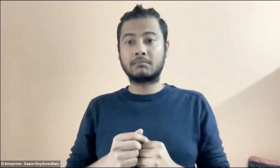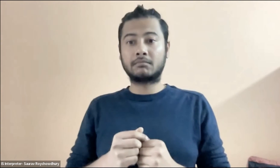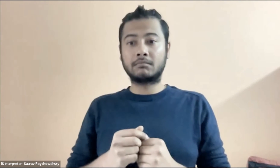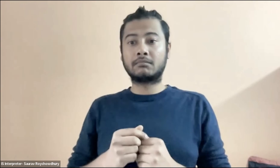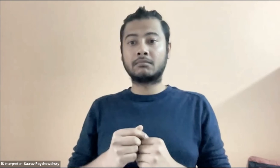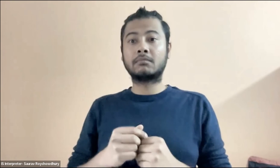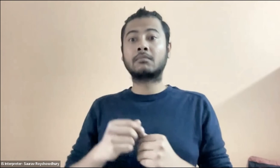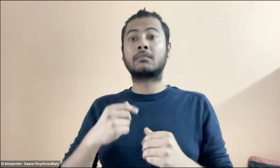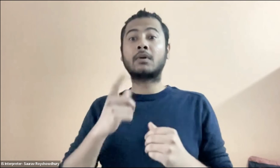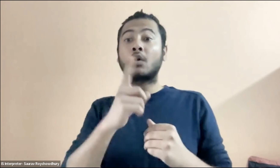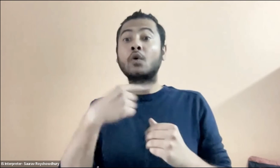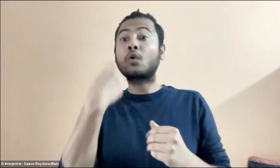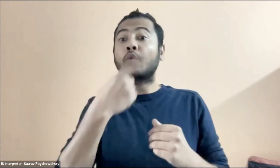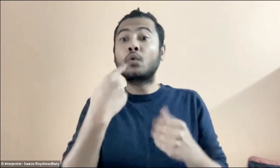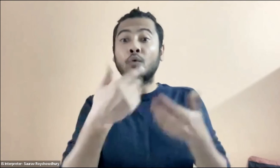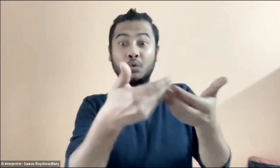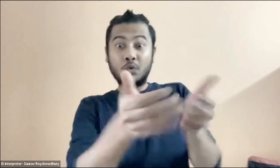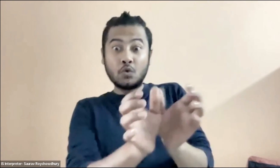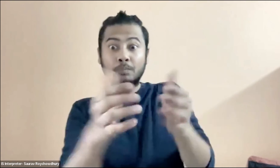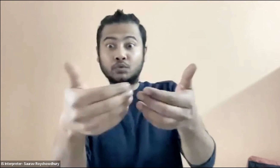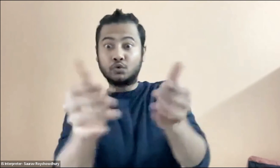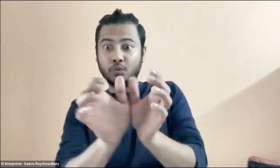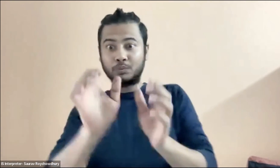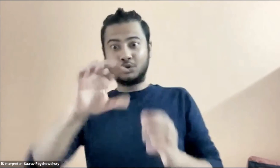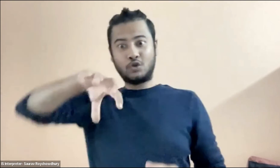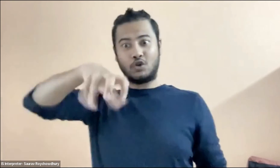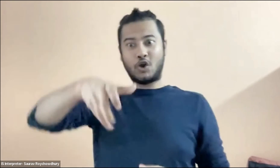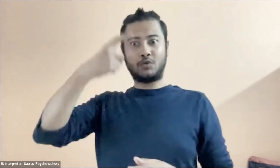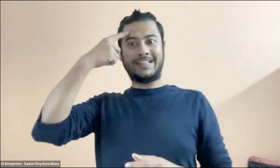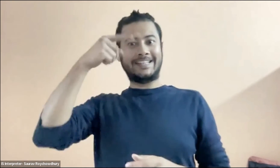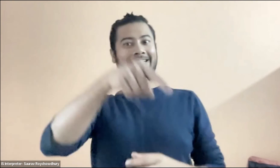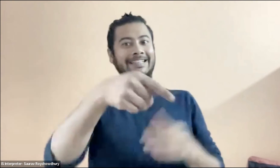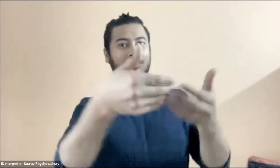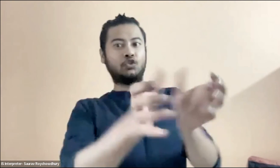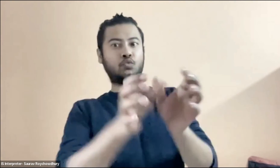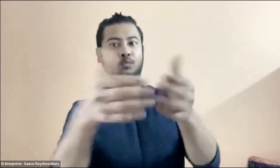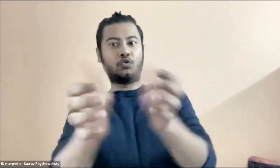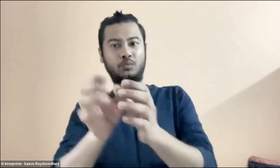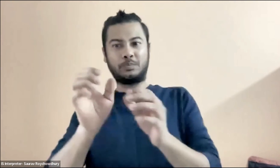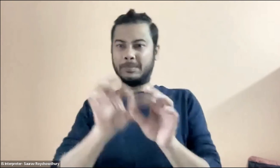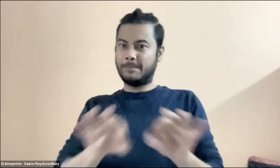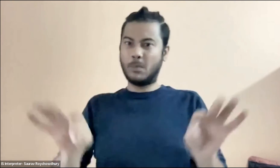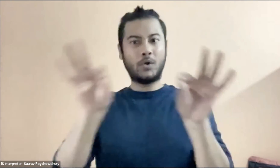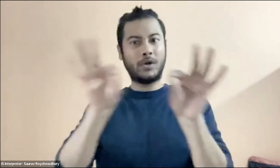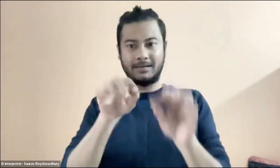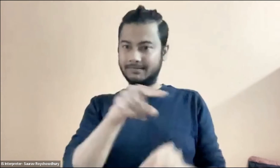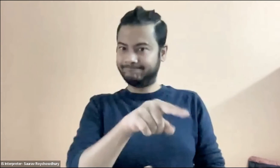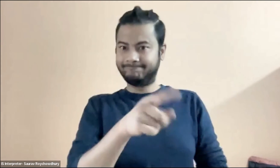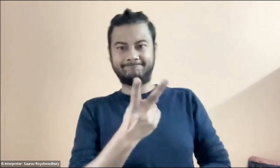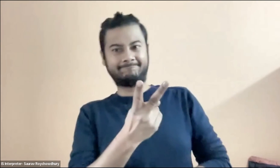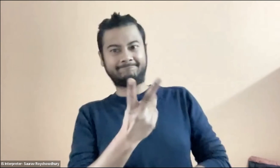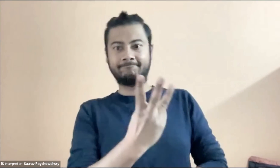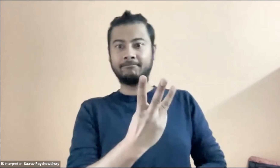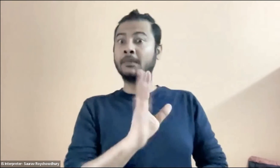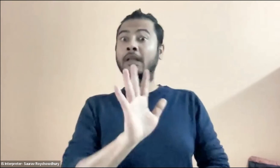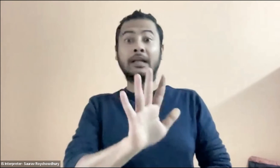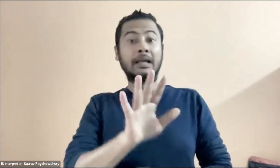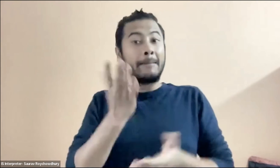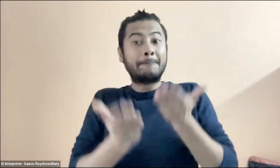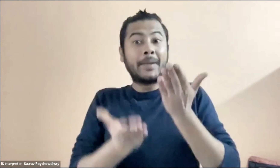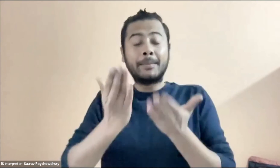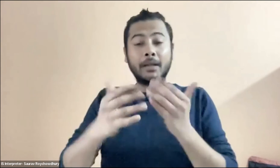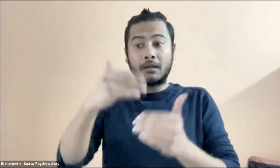groups and equity considerations at the start of a movement can rapidly change, and so